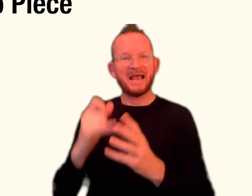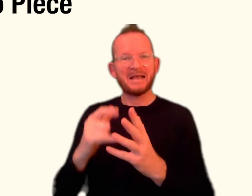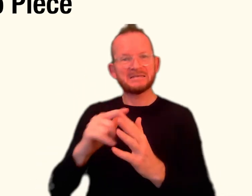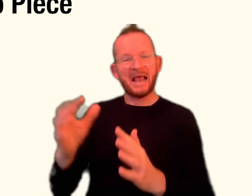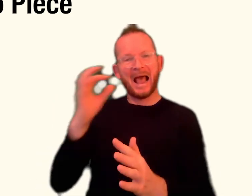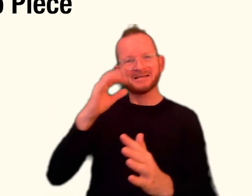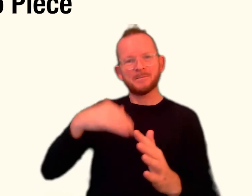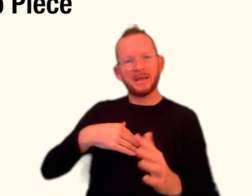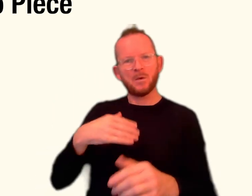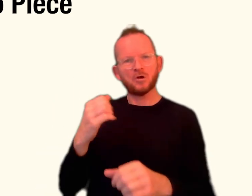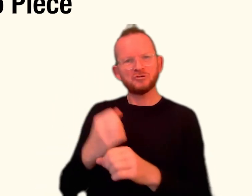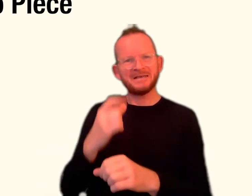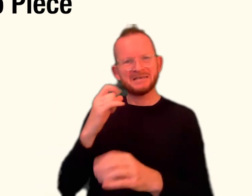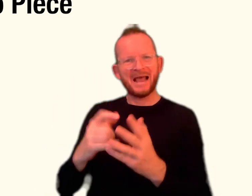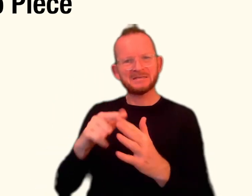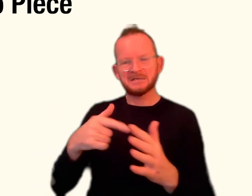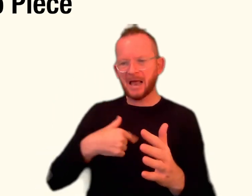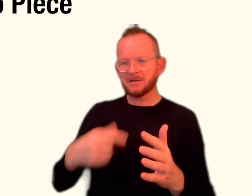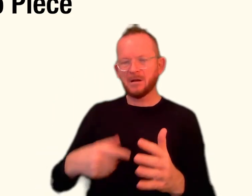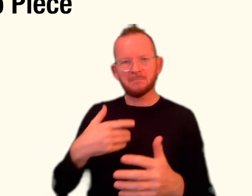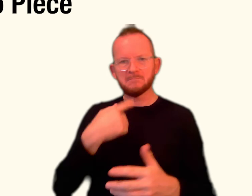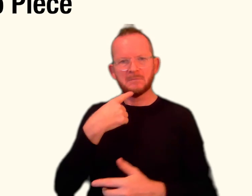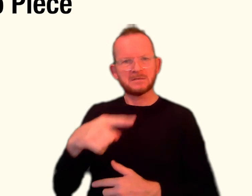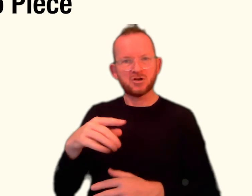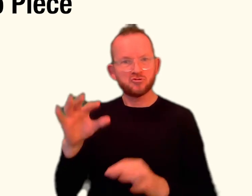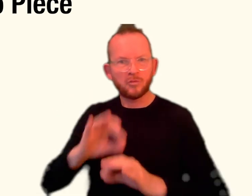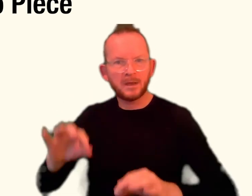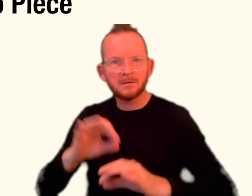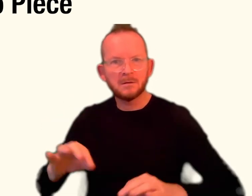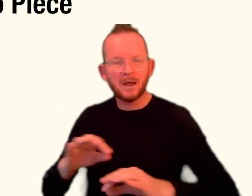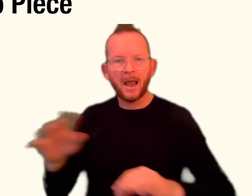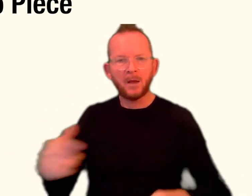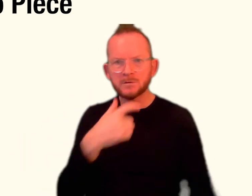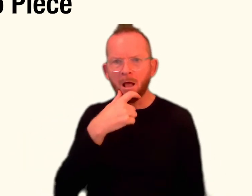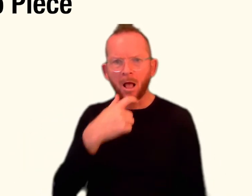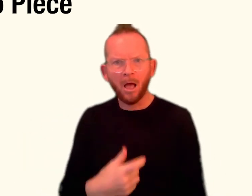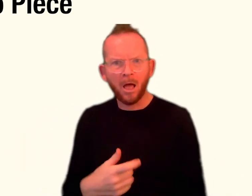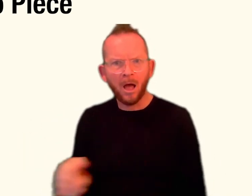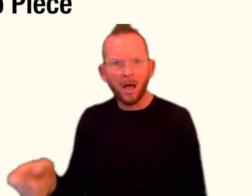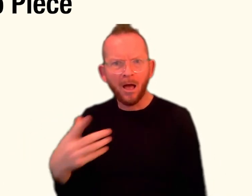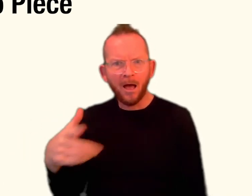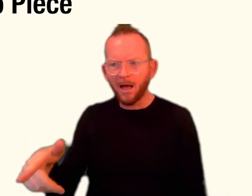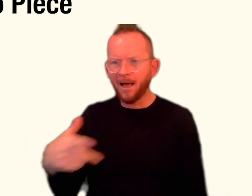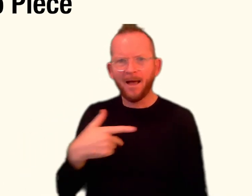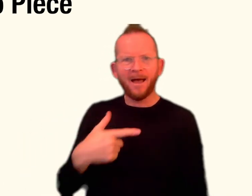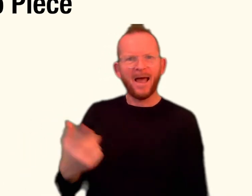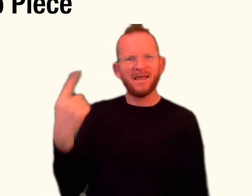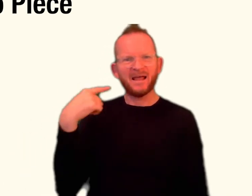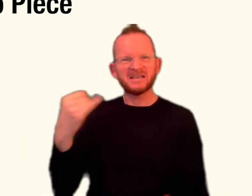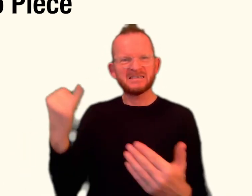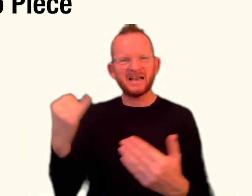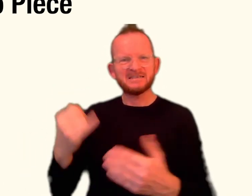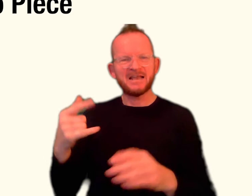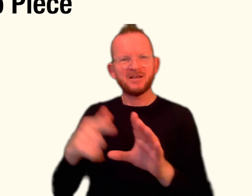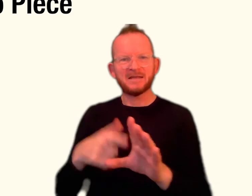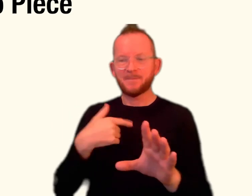me what GCSEs I got, and I said nothing. And he was gobsmacked by that. For last 16 years,